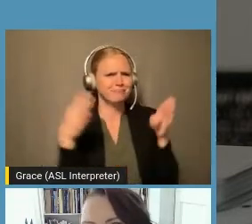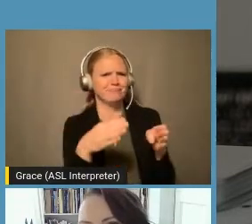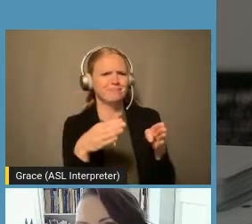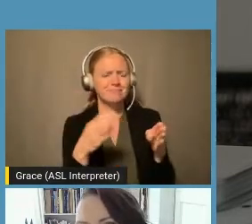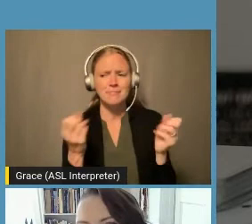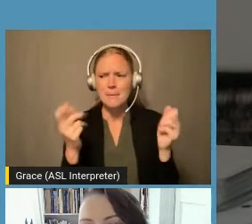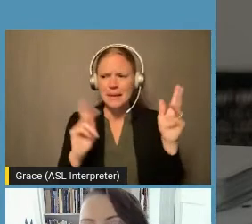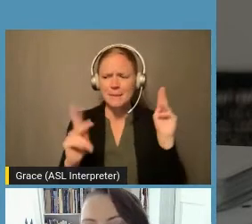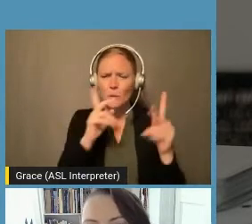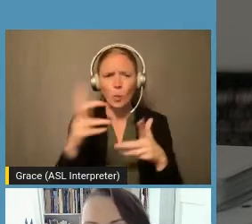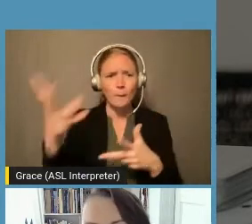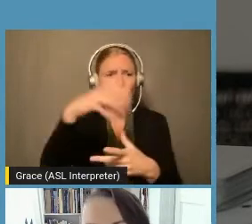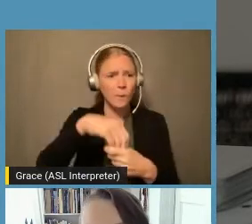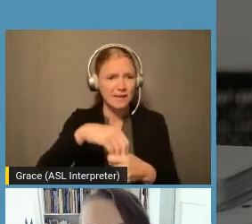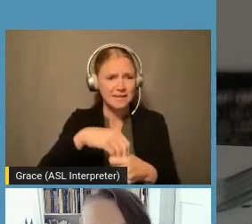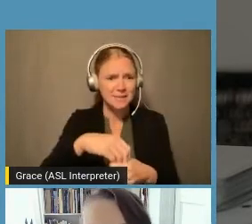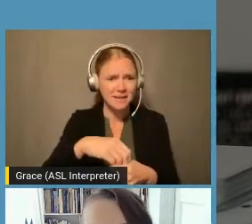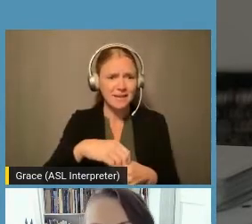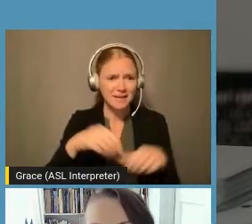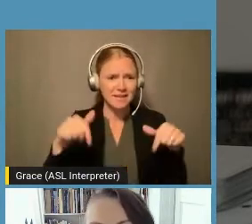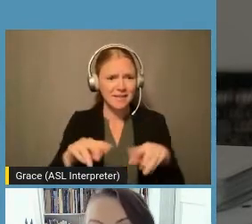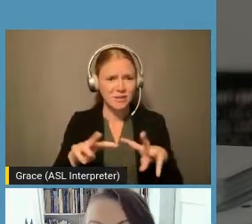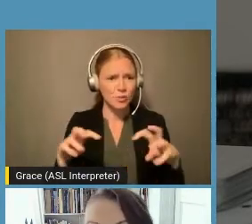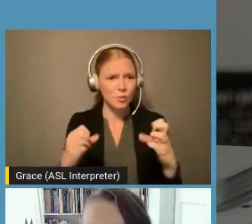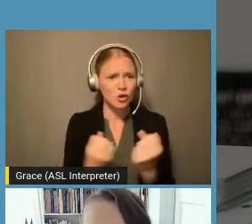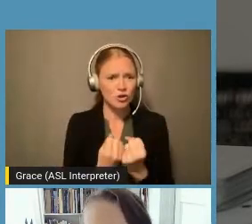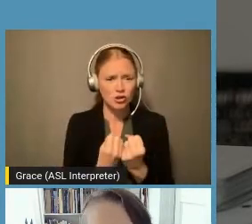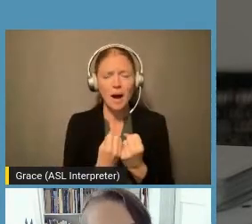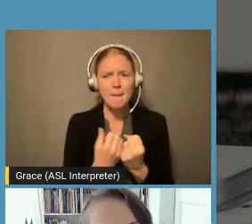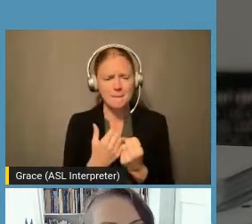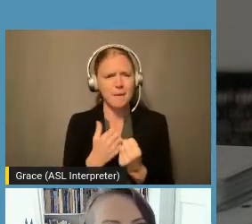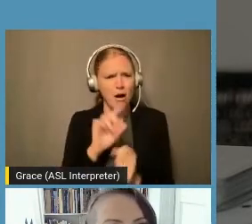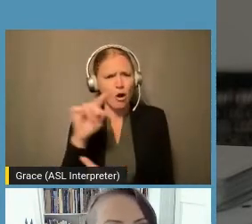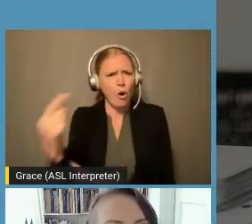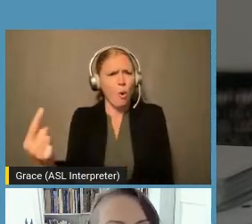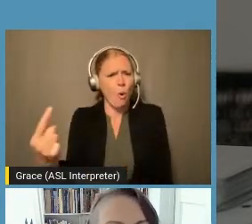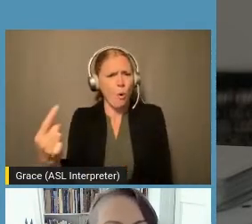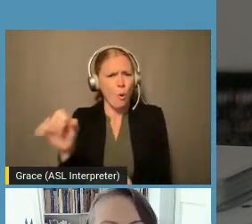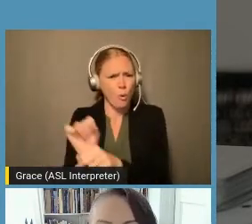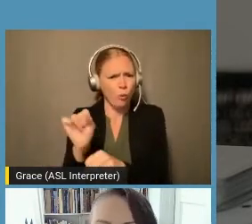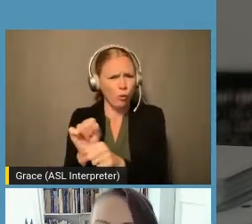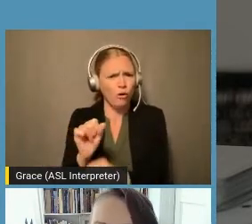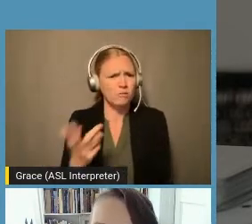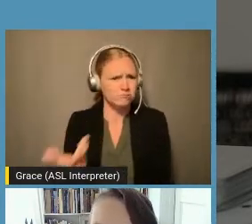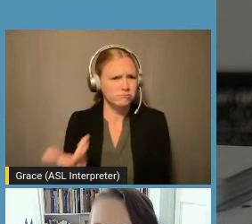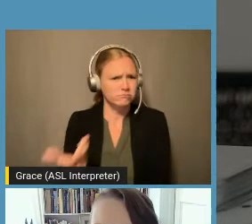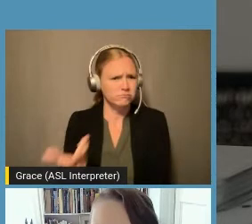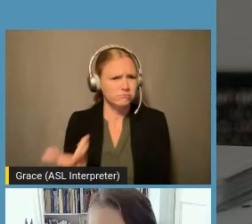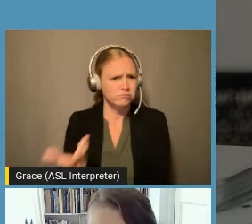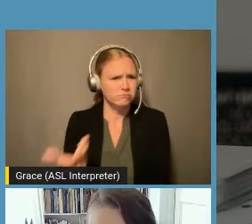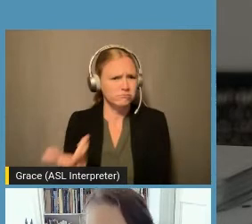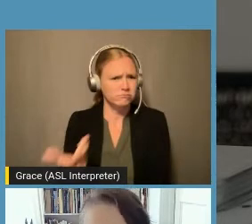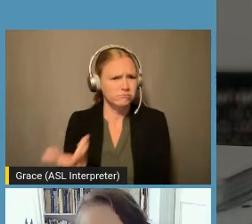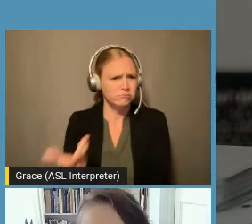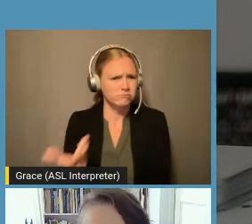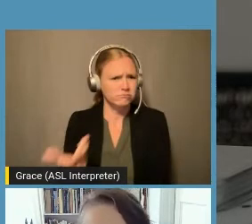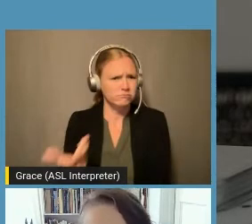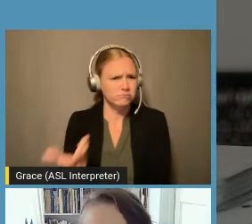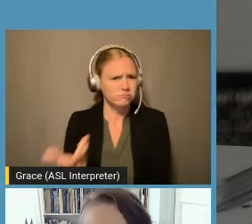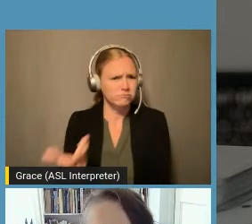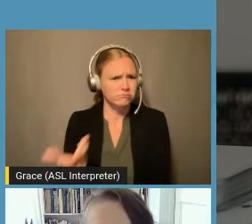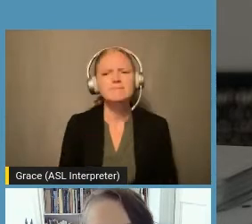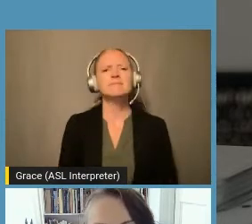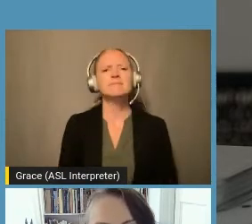who are participating in these workshops are coming from that angle. So I wanted to start this presentation